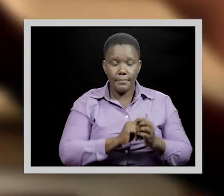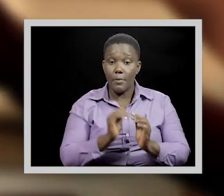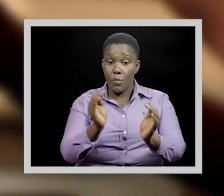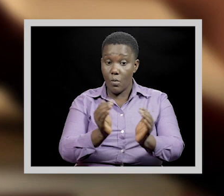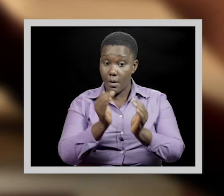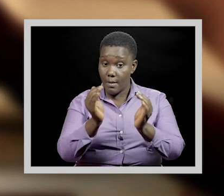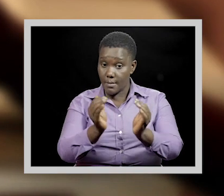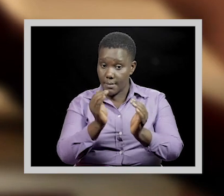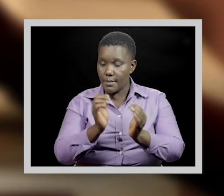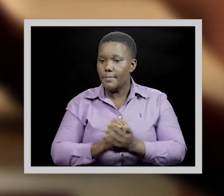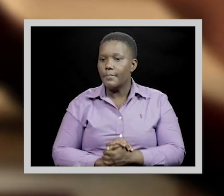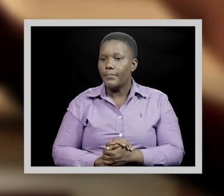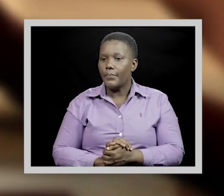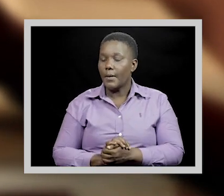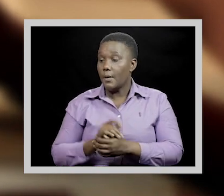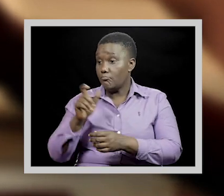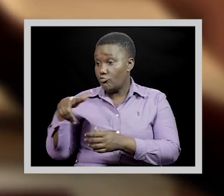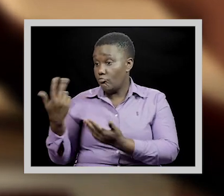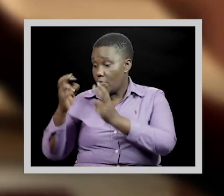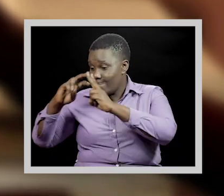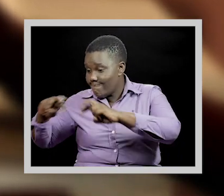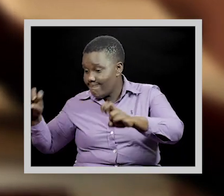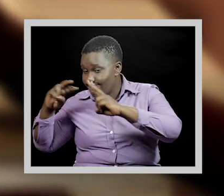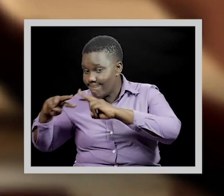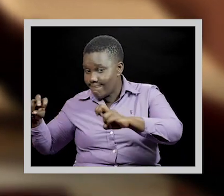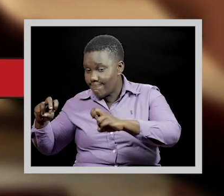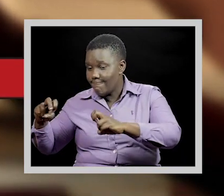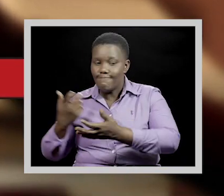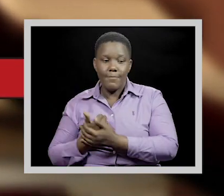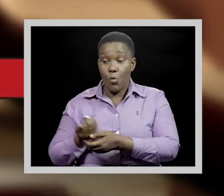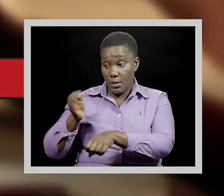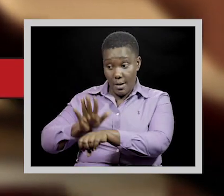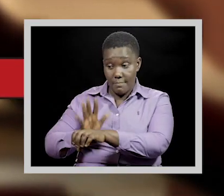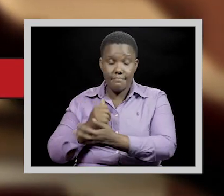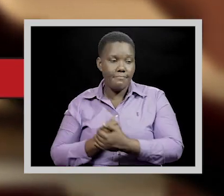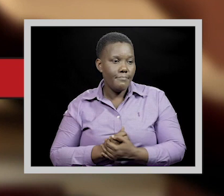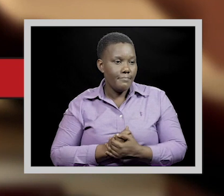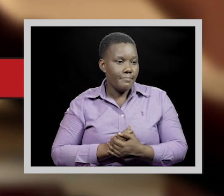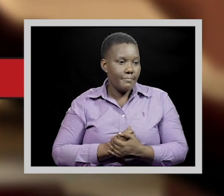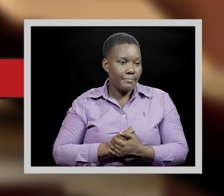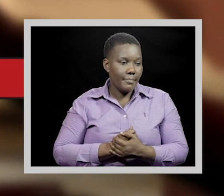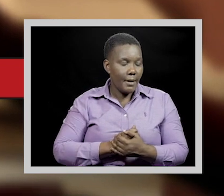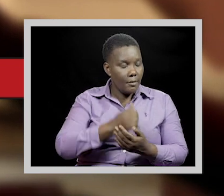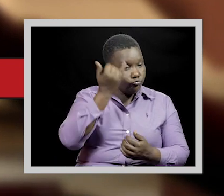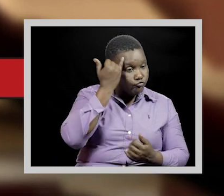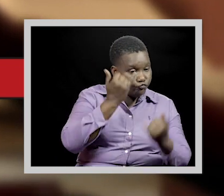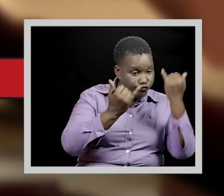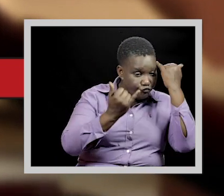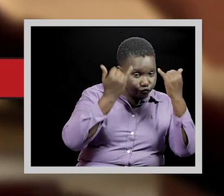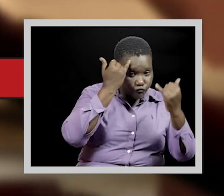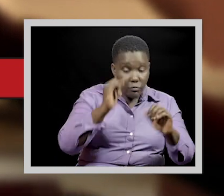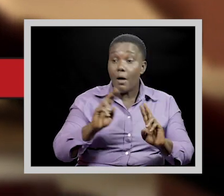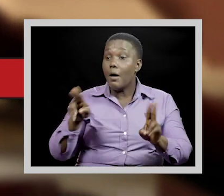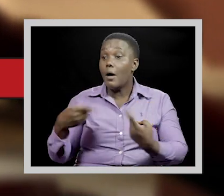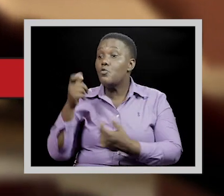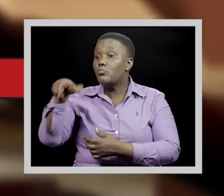parents, guardians or carer, interns or researchers, consultants, and any